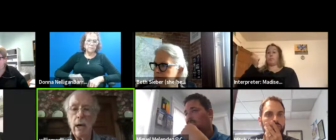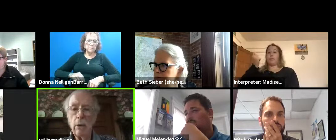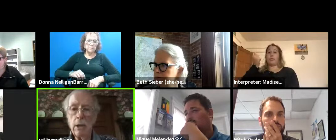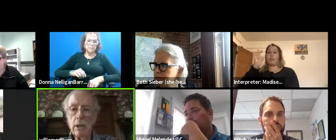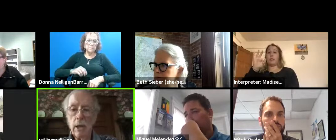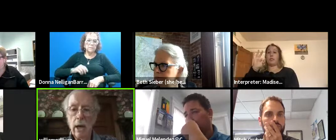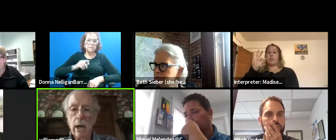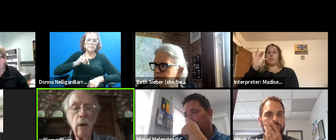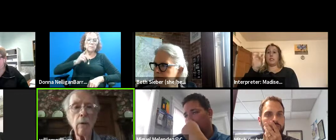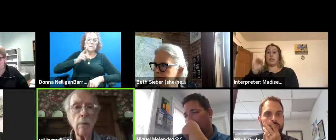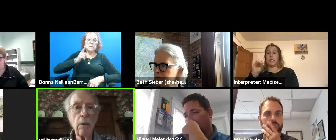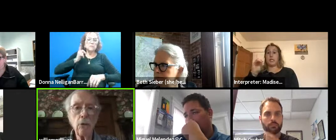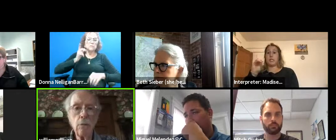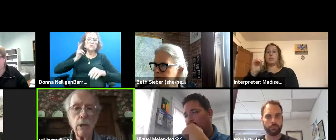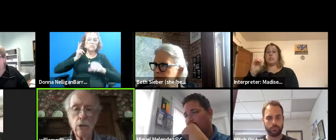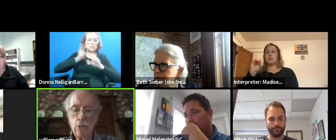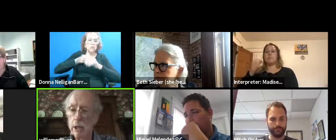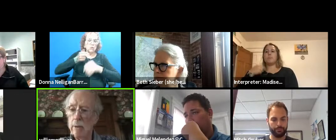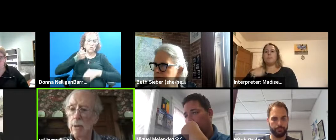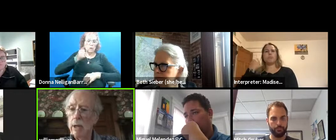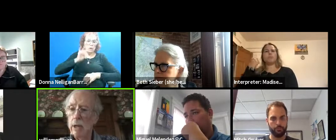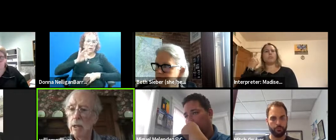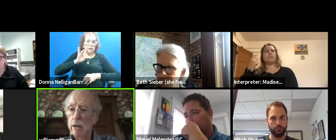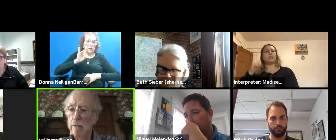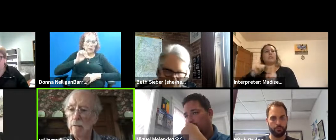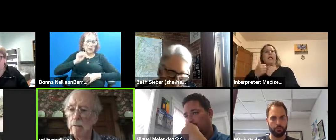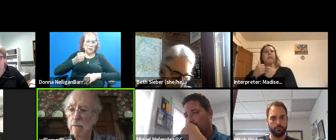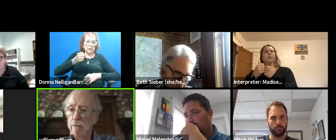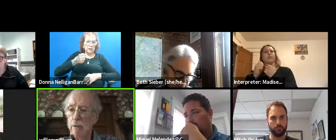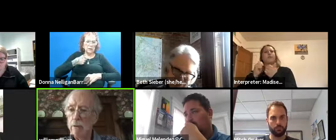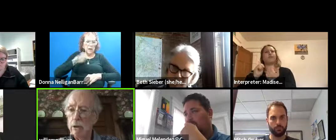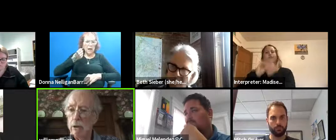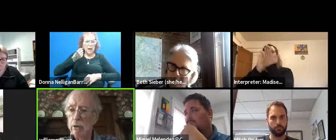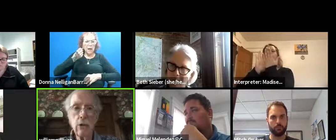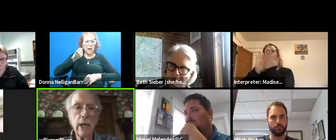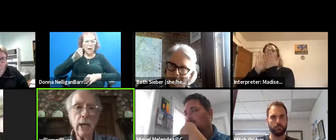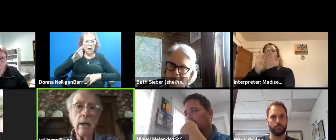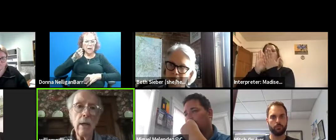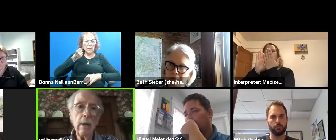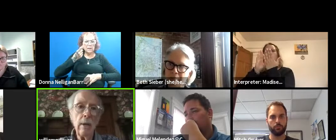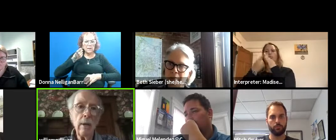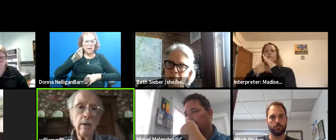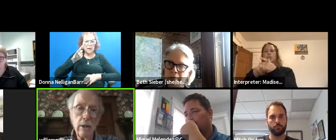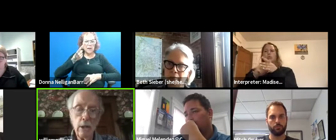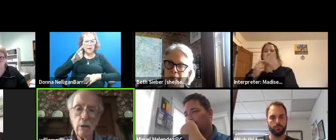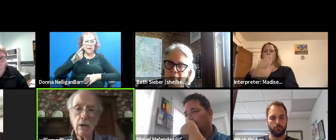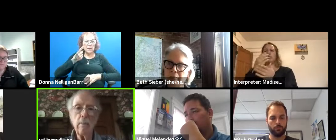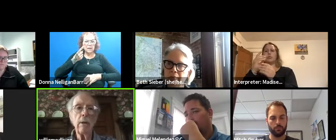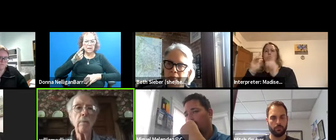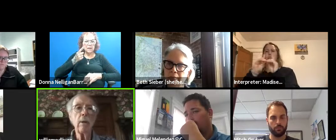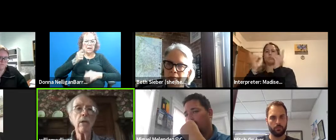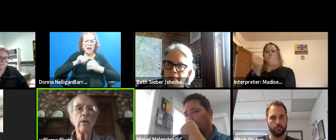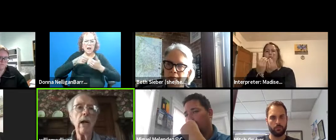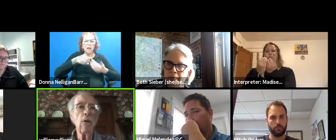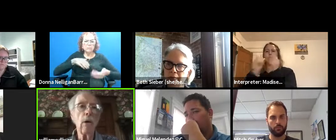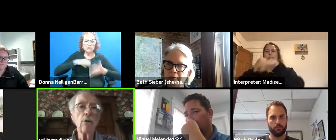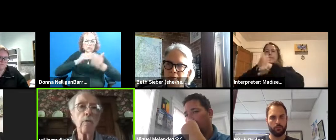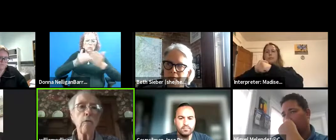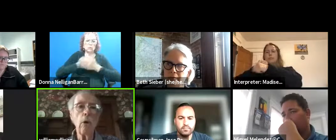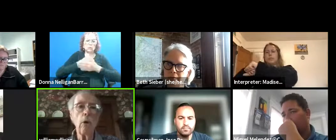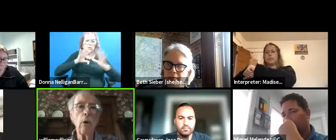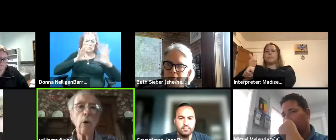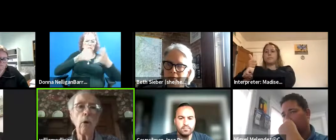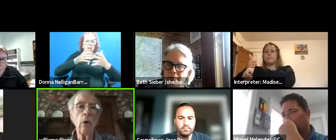understandings about how we approach redistricting. The first of which is that the districts have been in place now